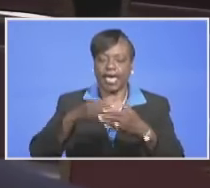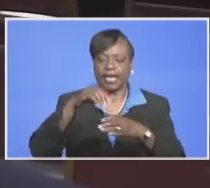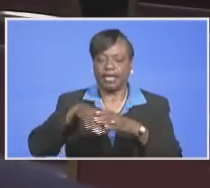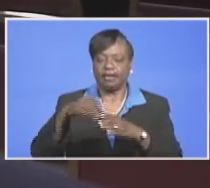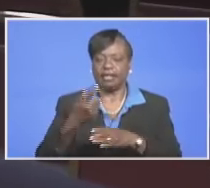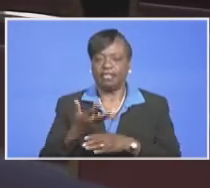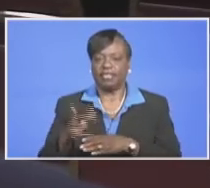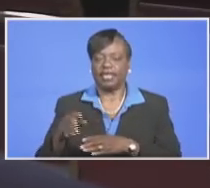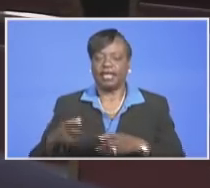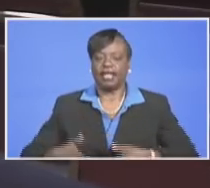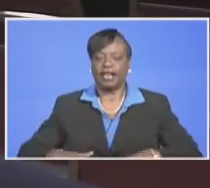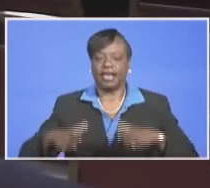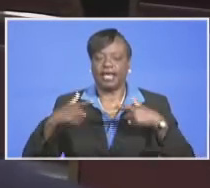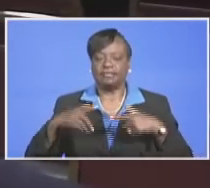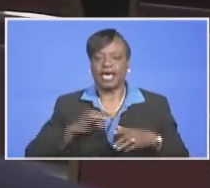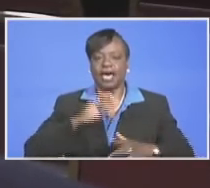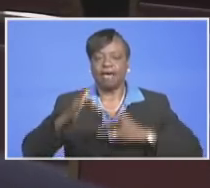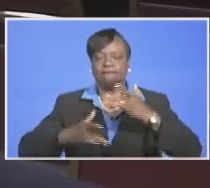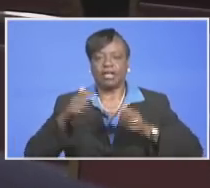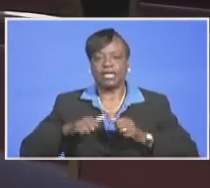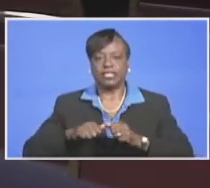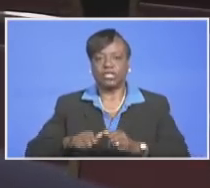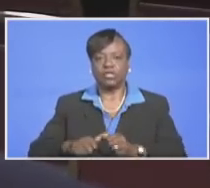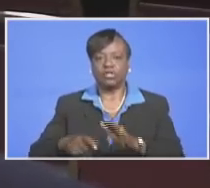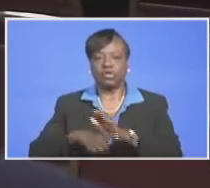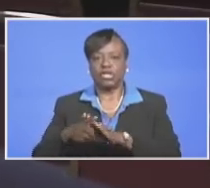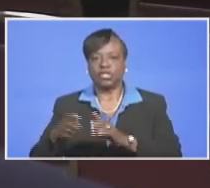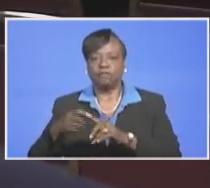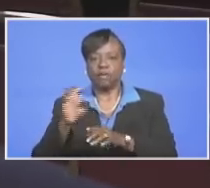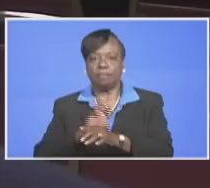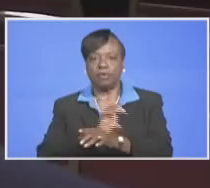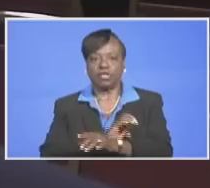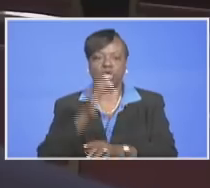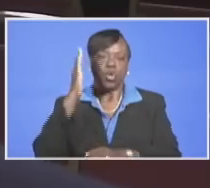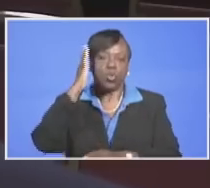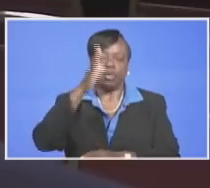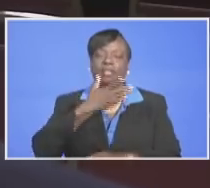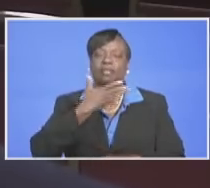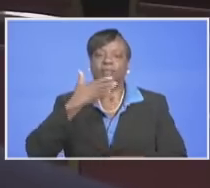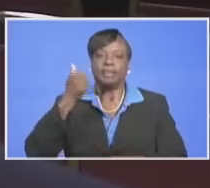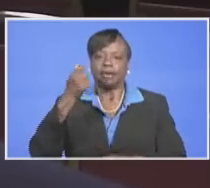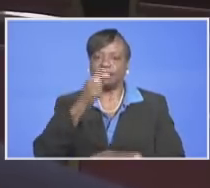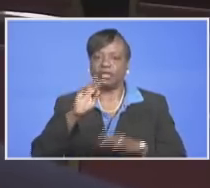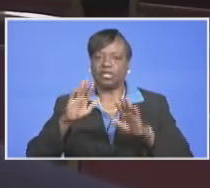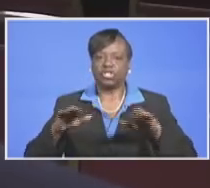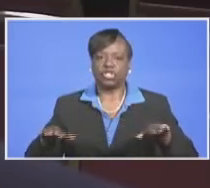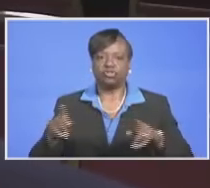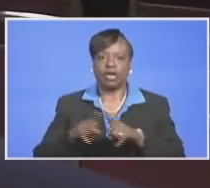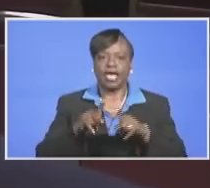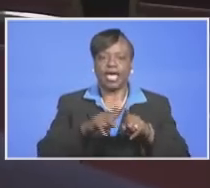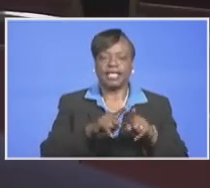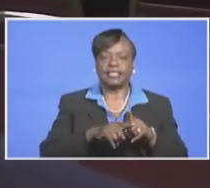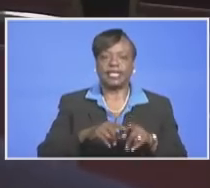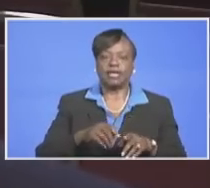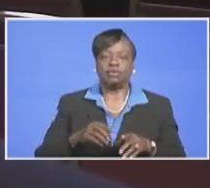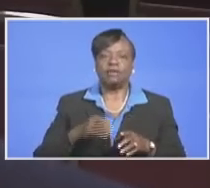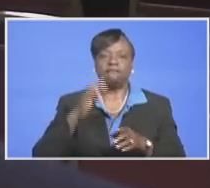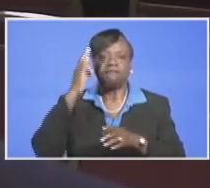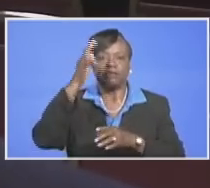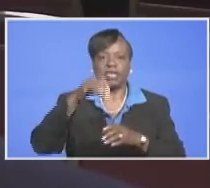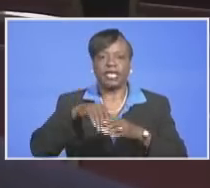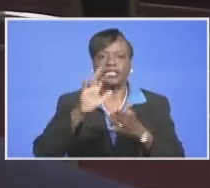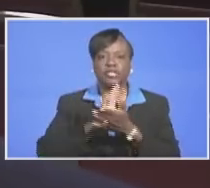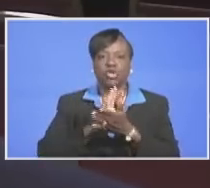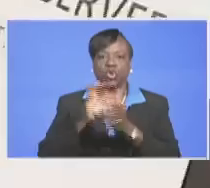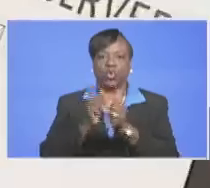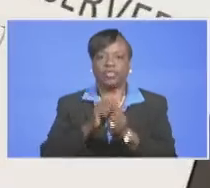like by continuing this donation with computers is really only bettering the children as they proceed further in school to their